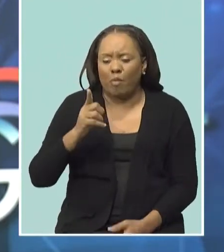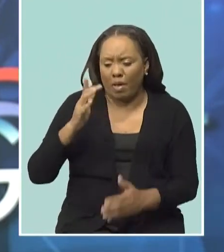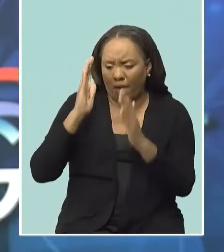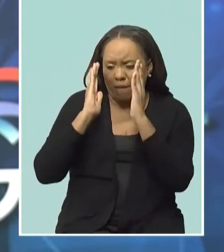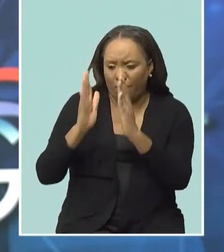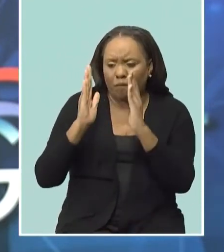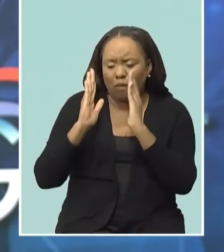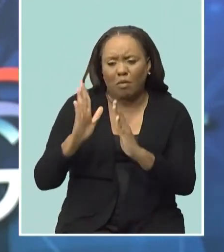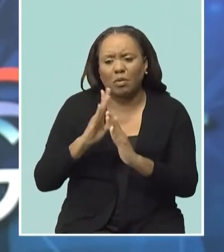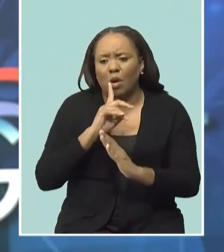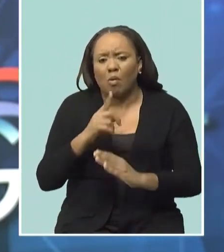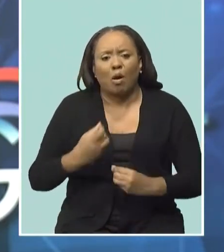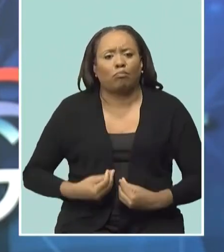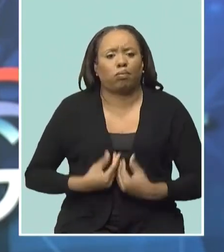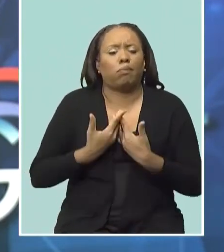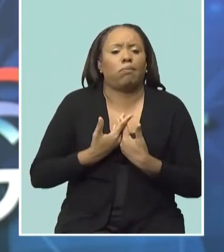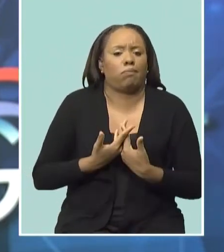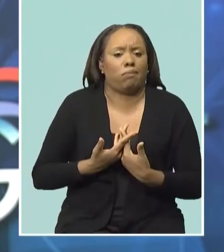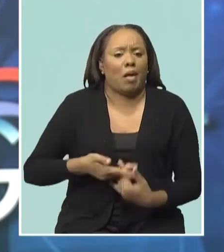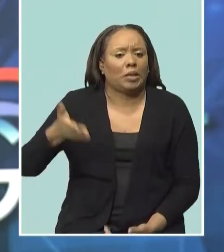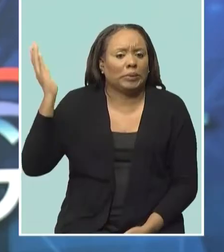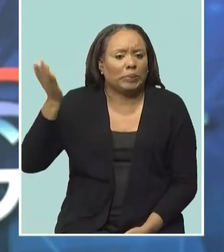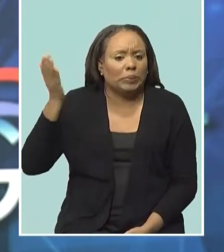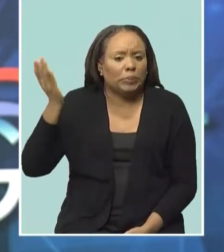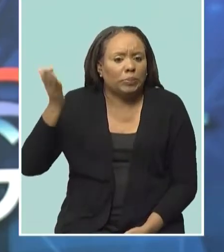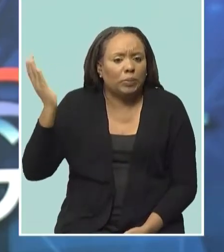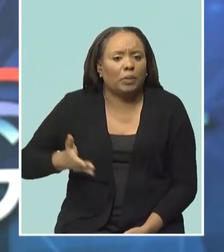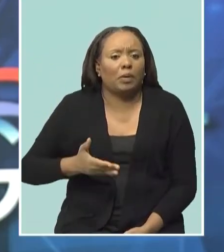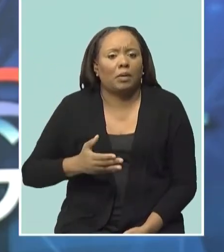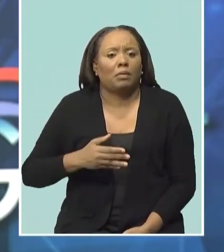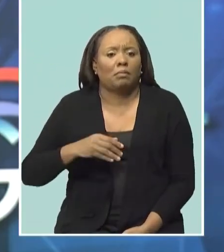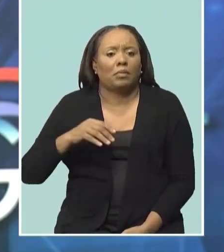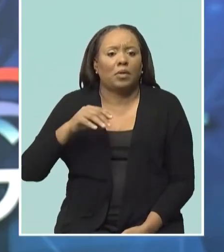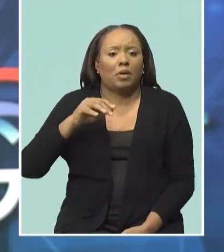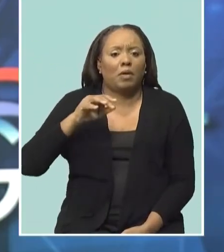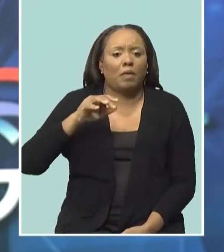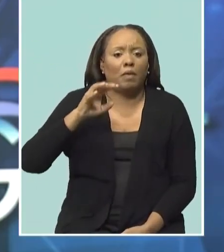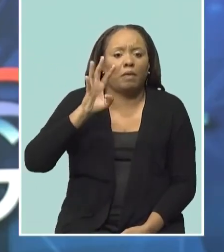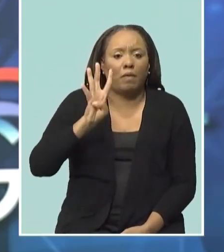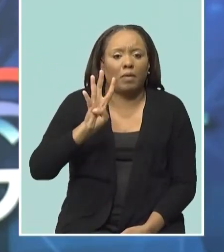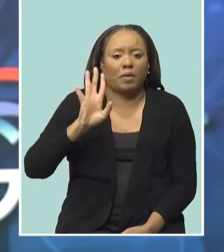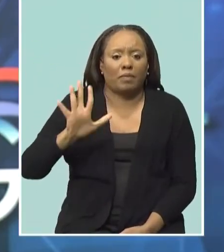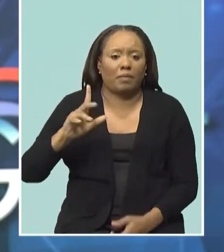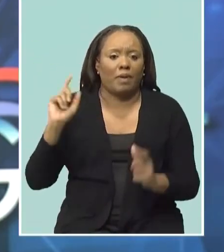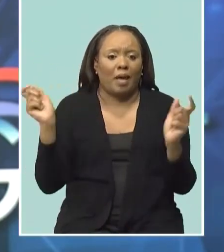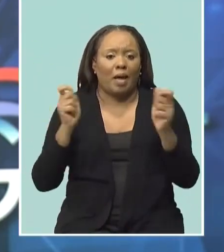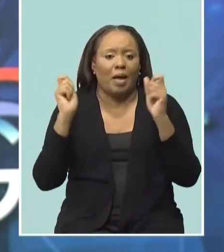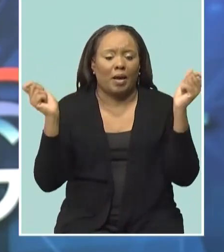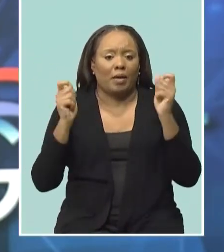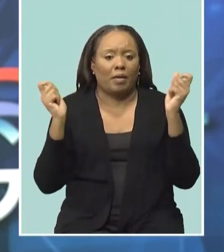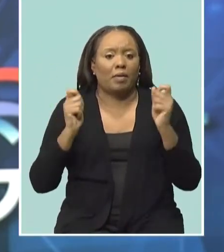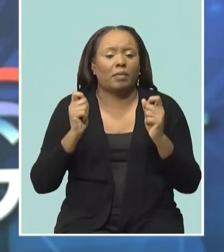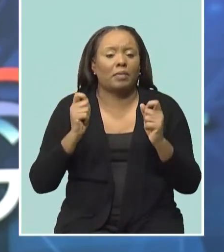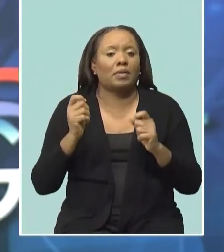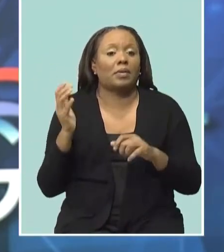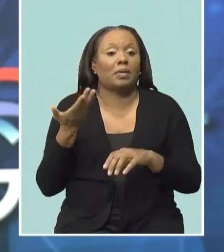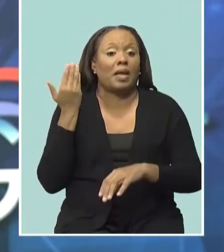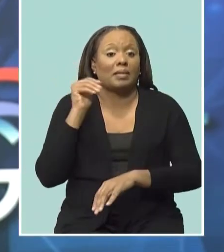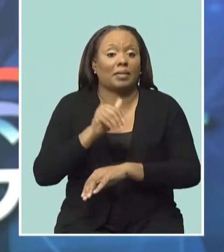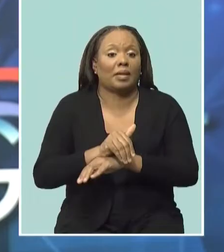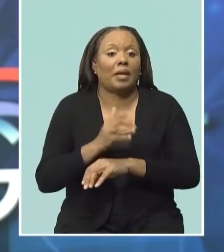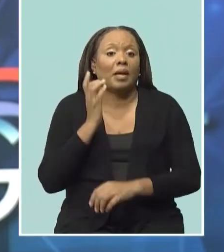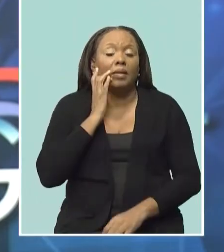Limited, as he addressed the company's 45th anniversary mingle at Sandals Resort last night. Trevor